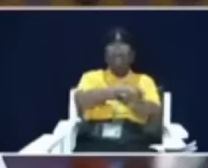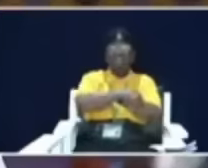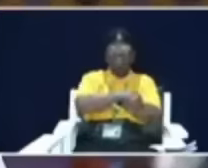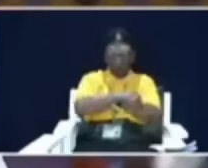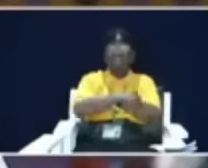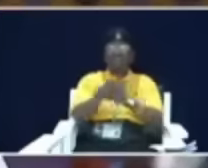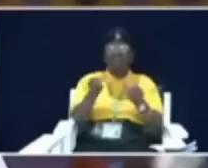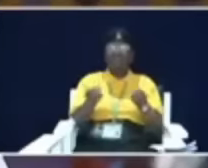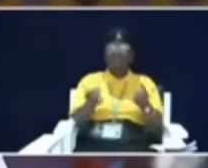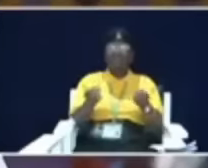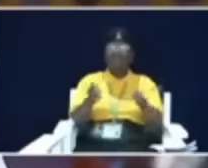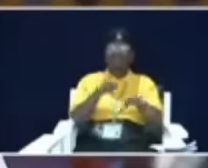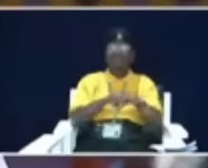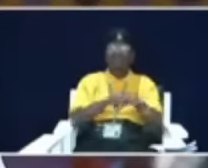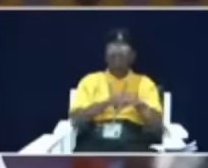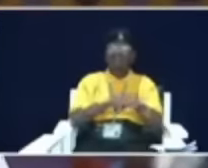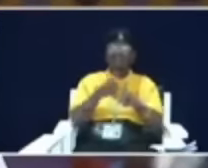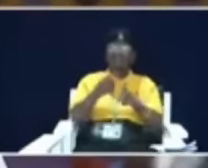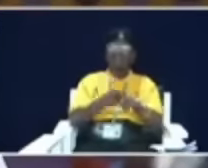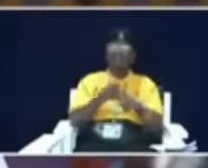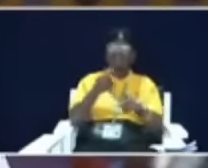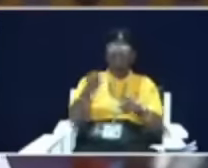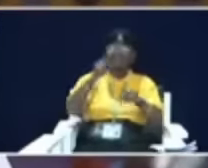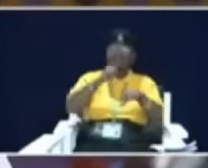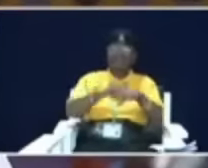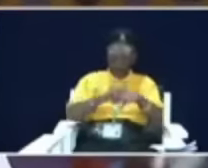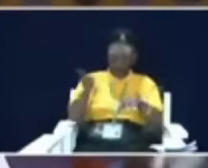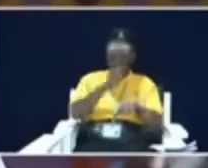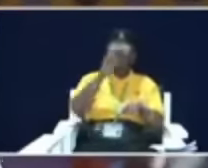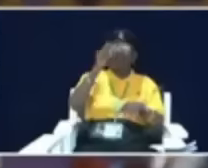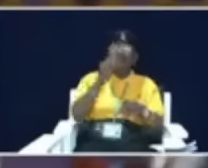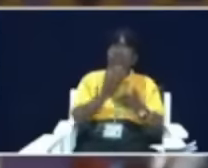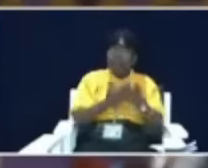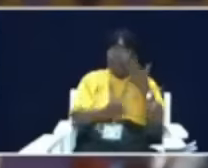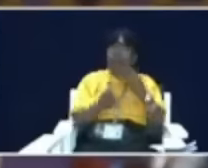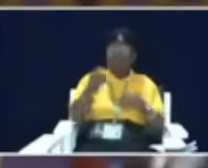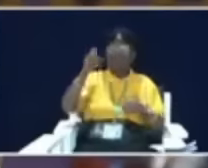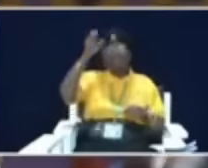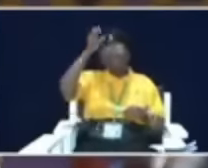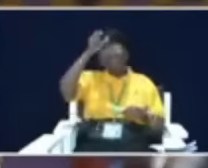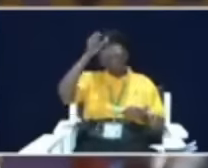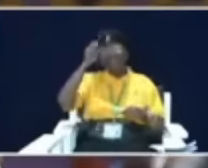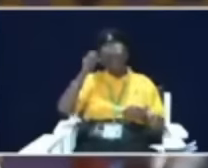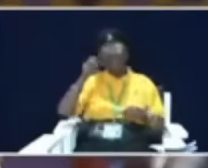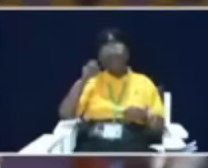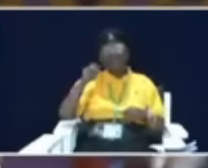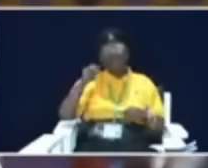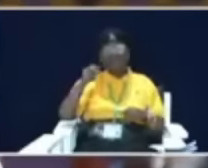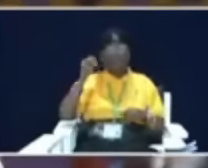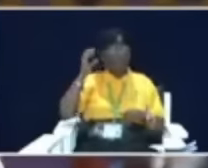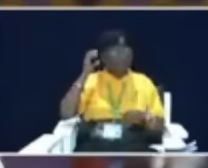Many a times, from the moment you were born, the devil had a